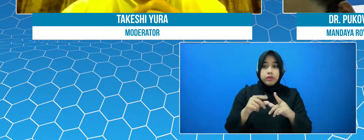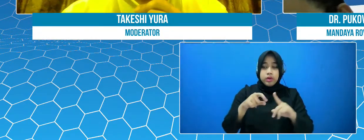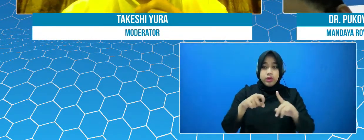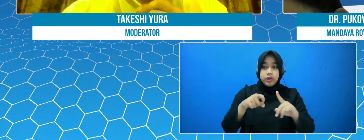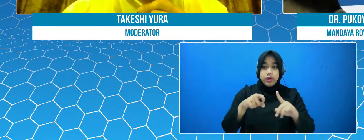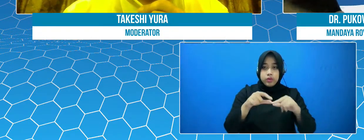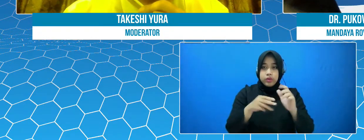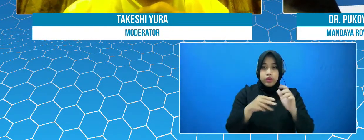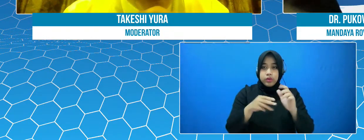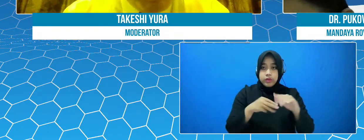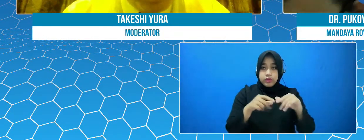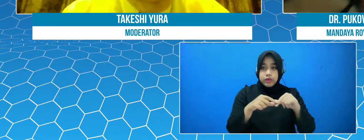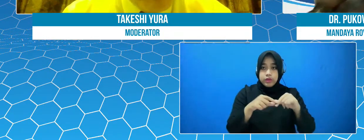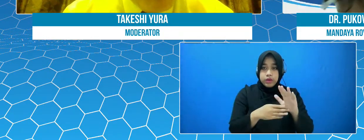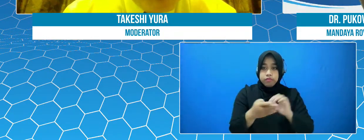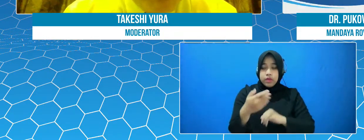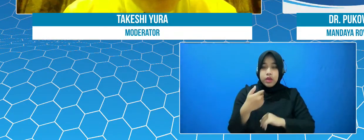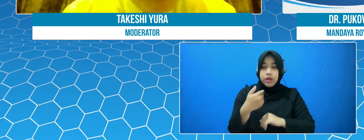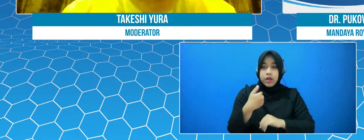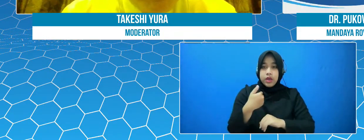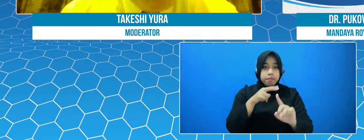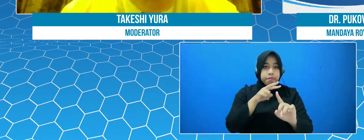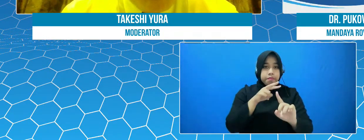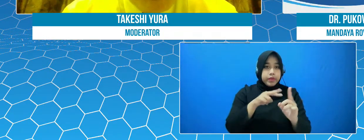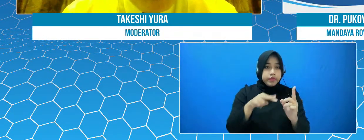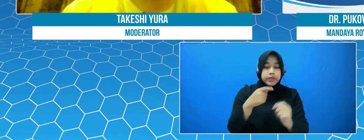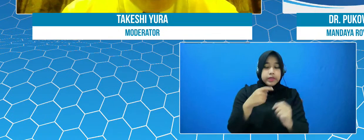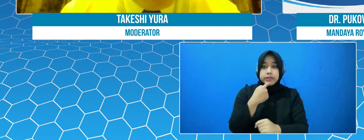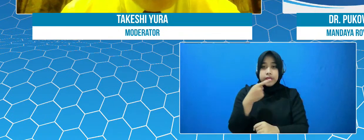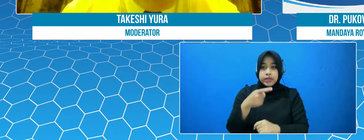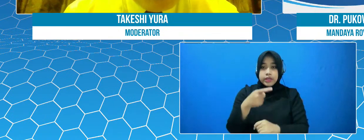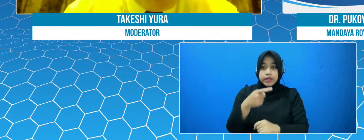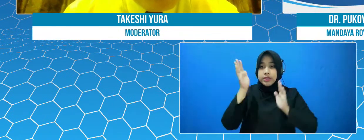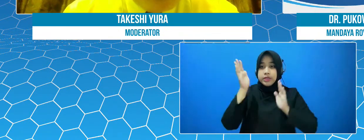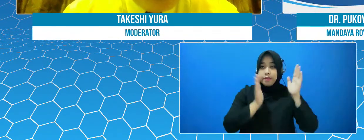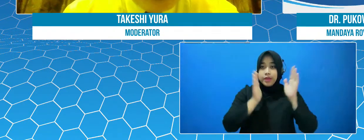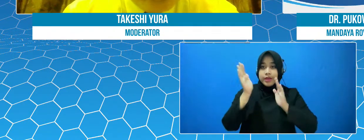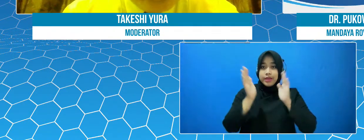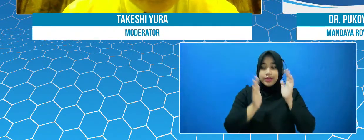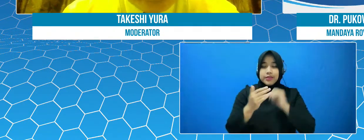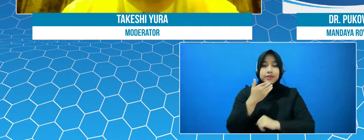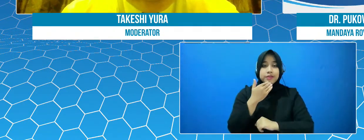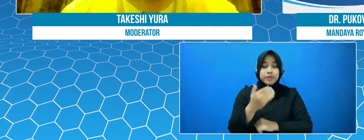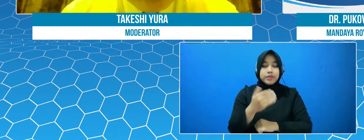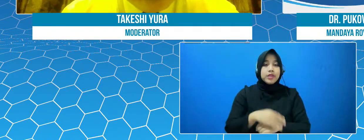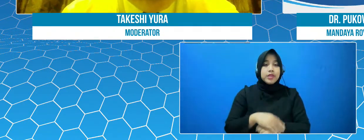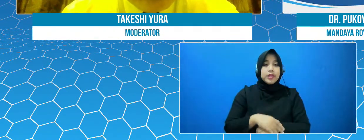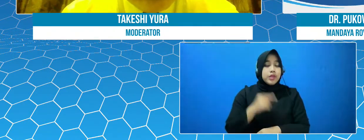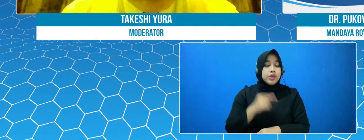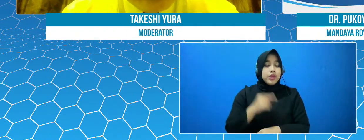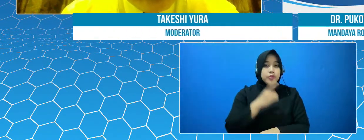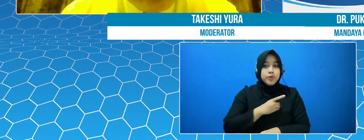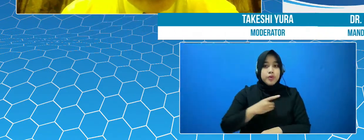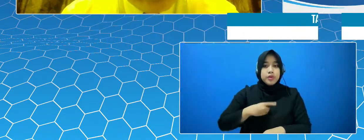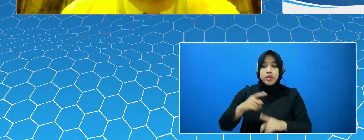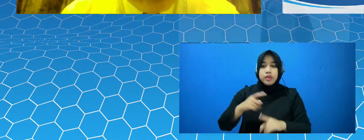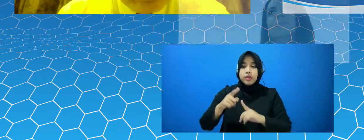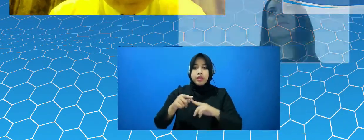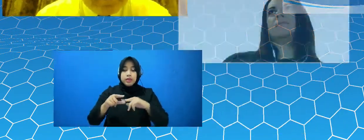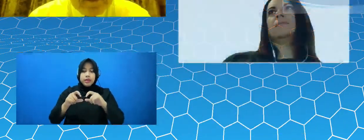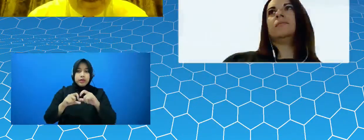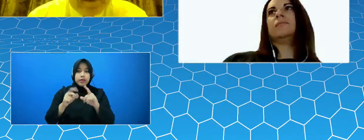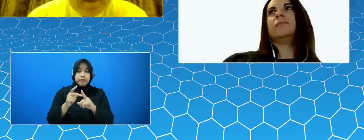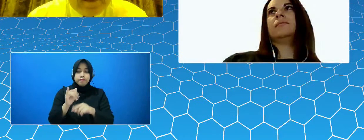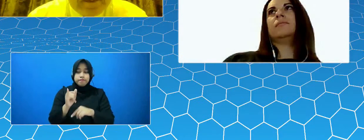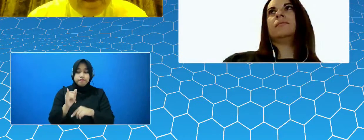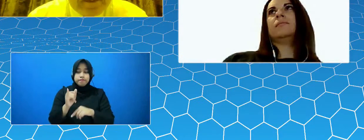aspect in Malaysia? Thank you, Dr. Takashi, for the questions. I think with regards to the skin cancer, perhaps